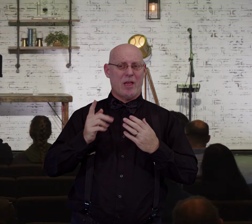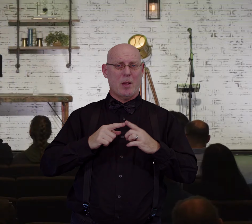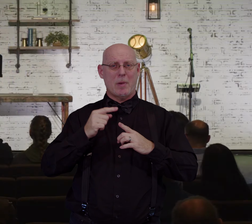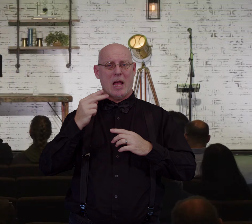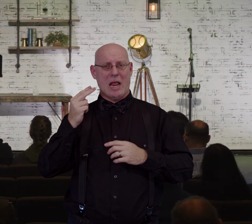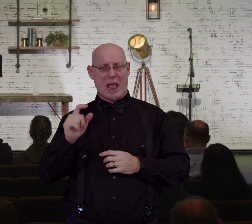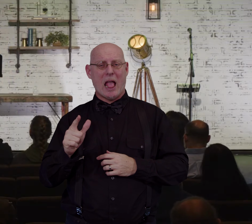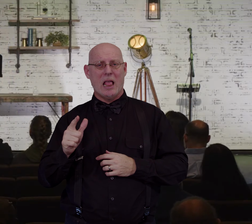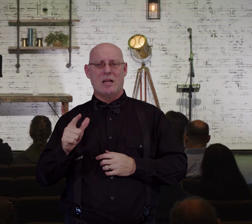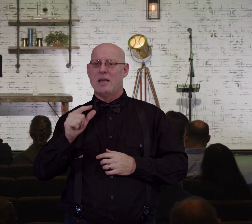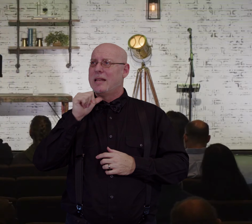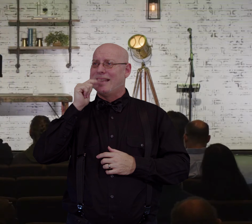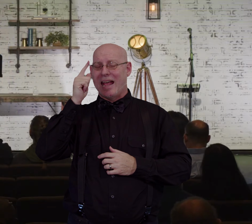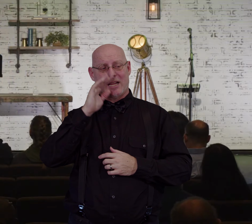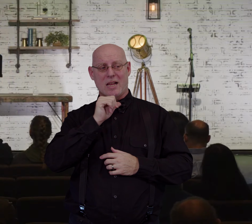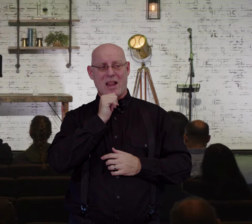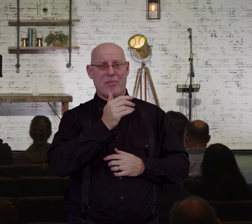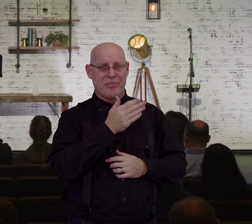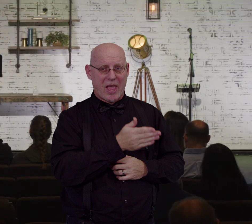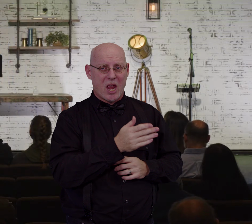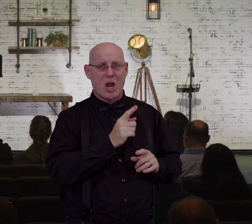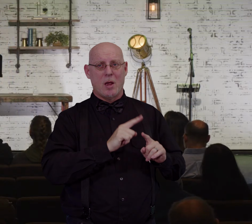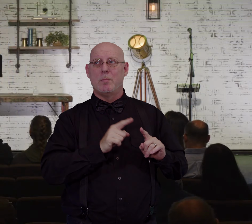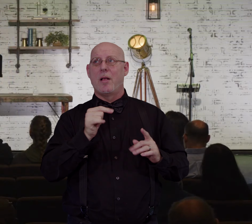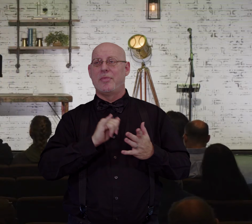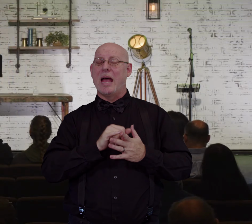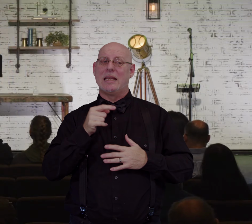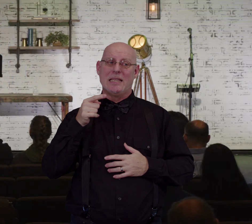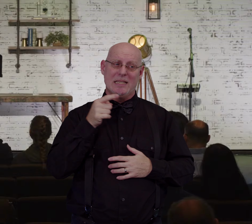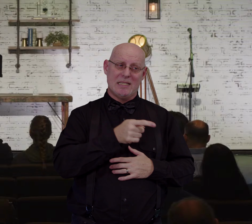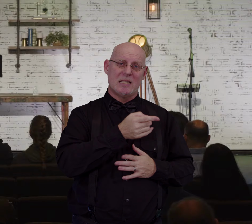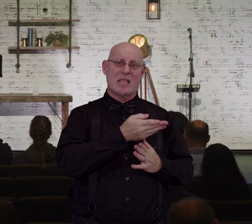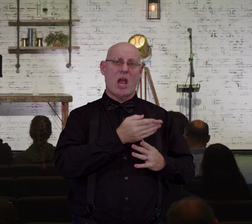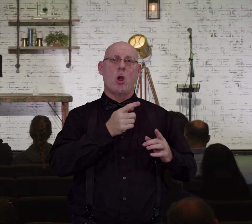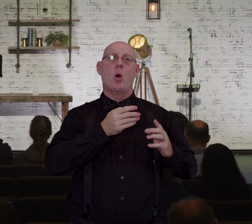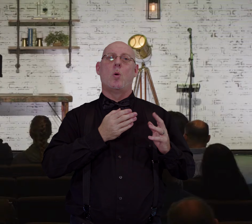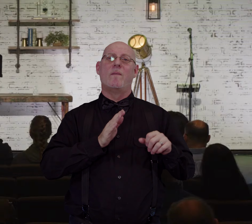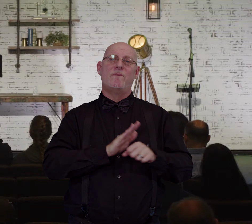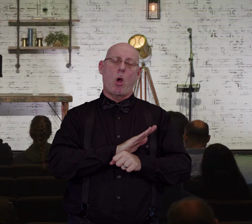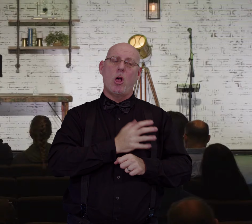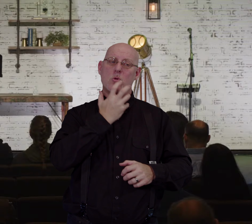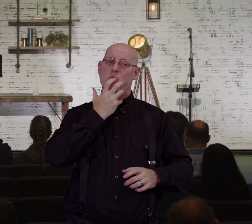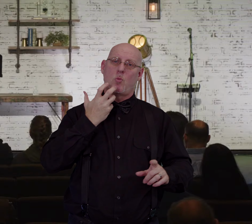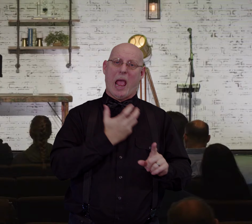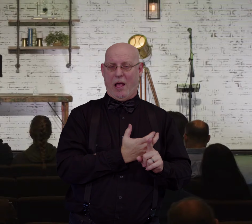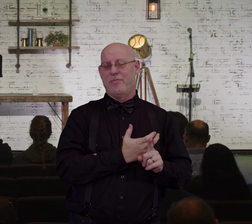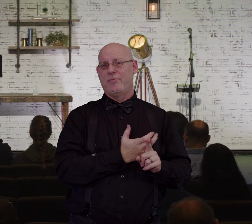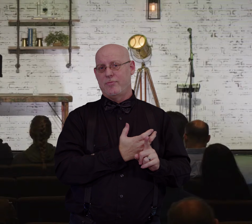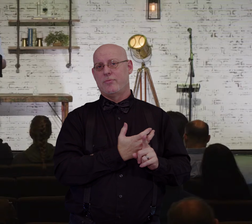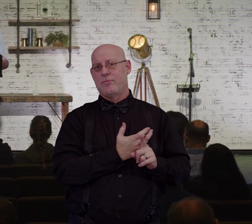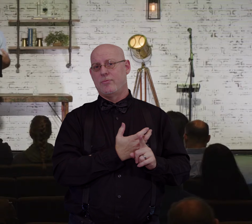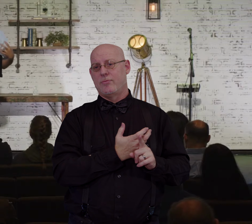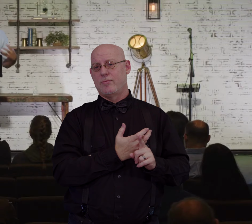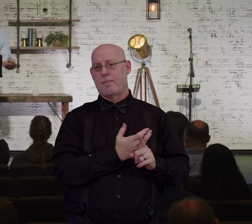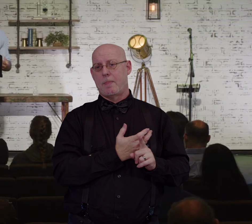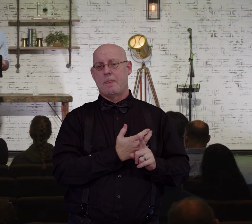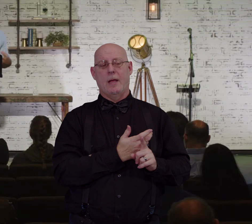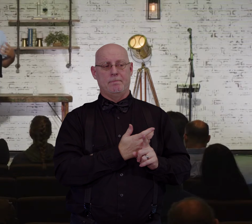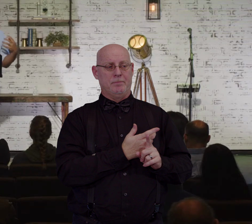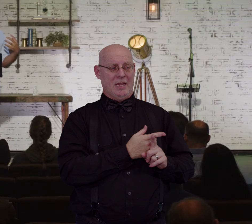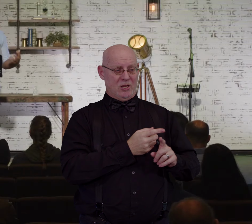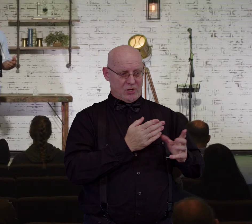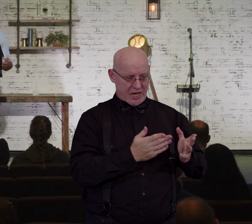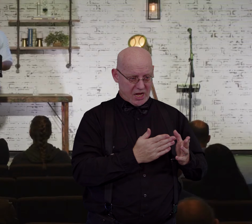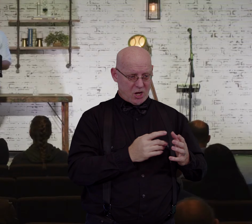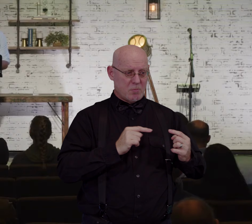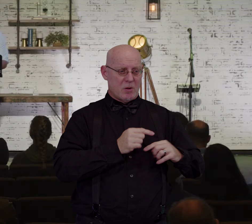about hell is not that God is not there, but rather that he is in wrath. And so as they are here, as this punishment